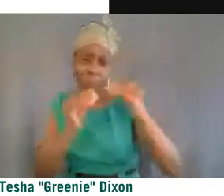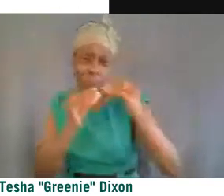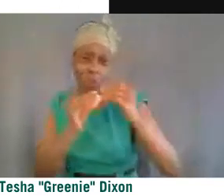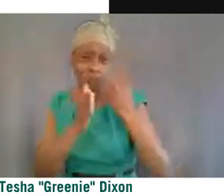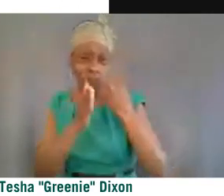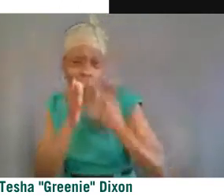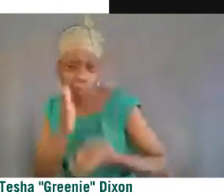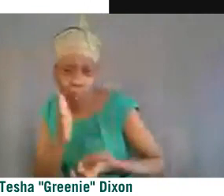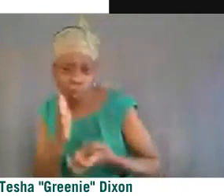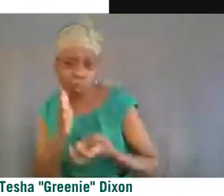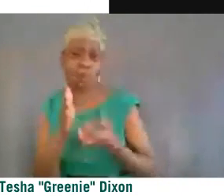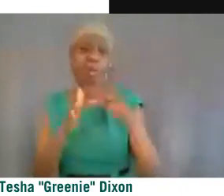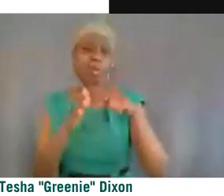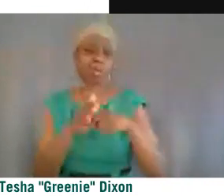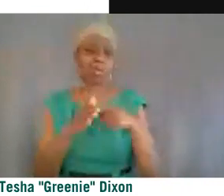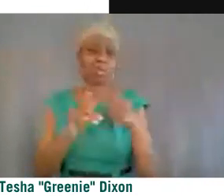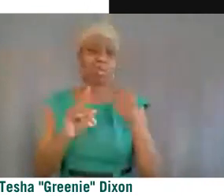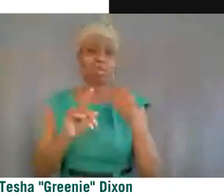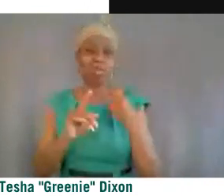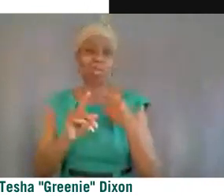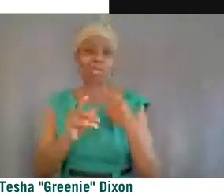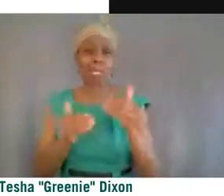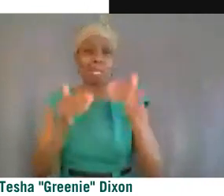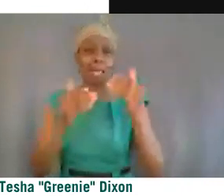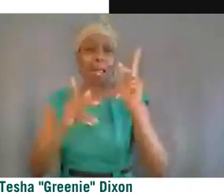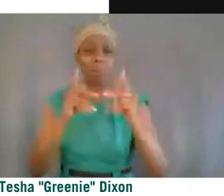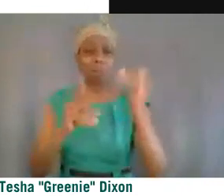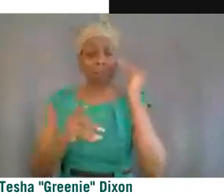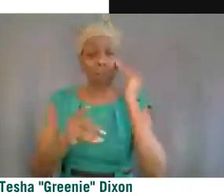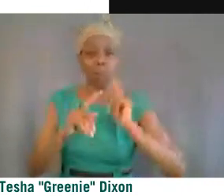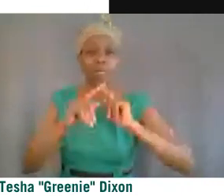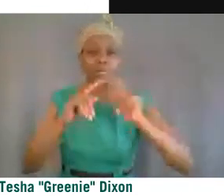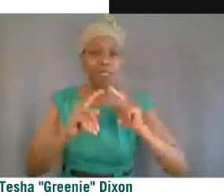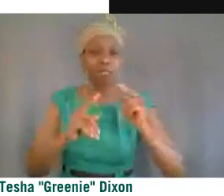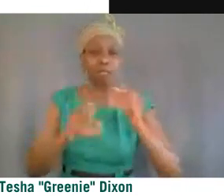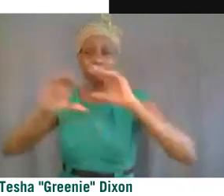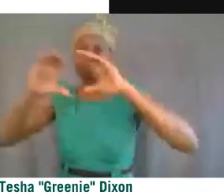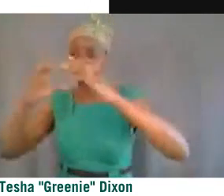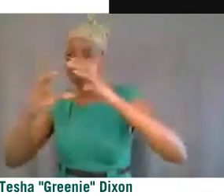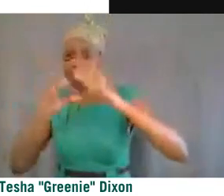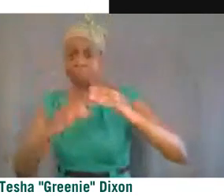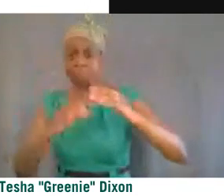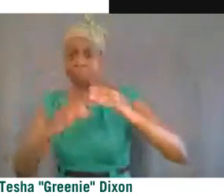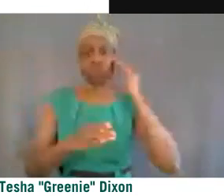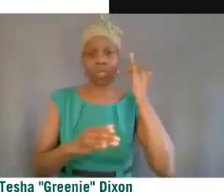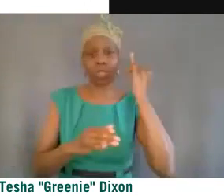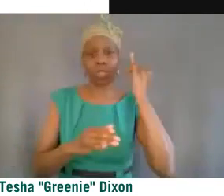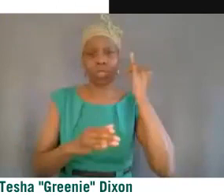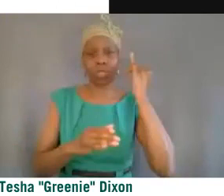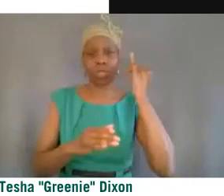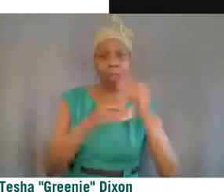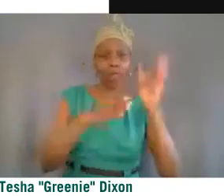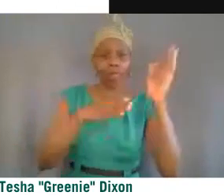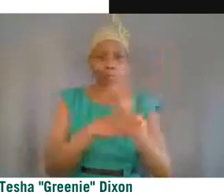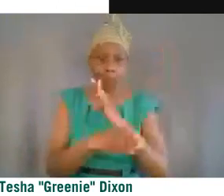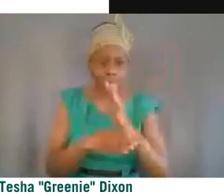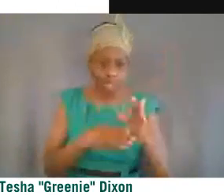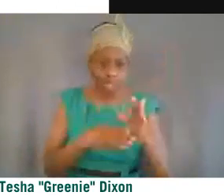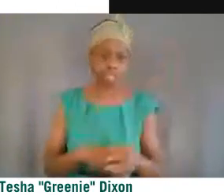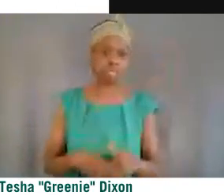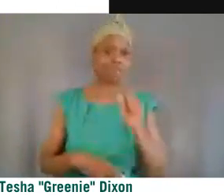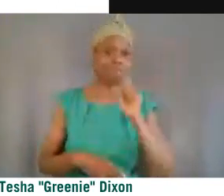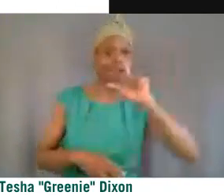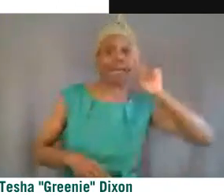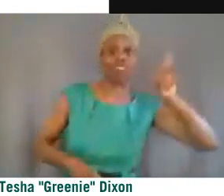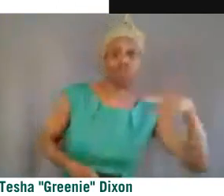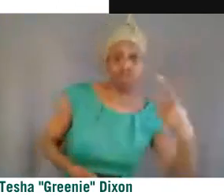and sort of let people know the different components almost that you're sort of thinking about with function? So it's not just,